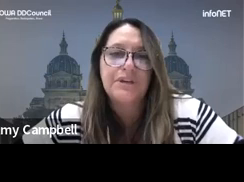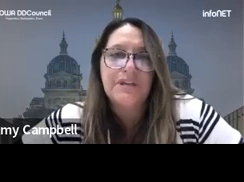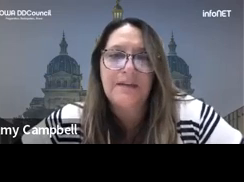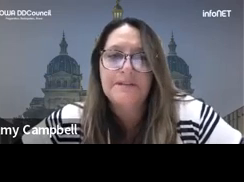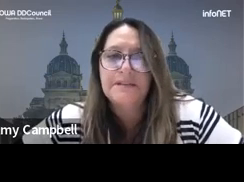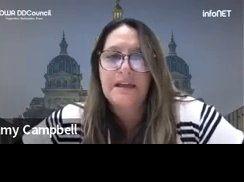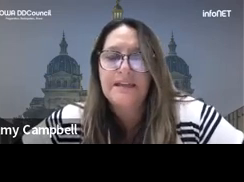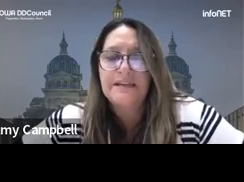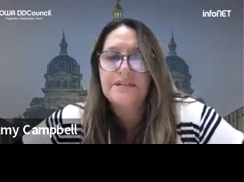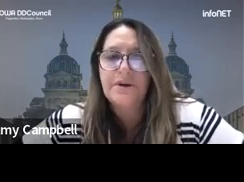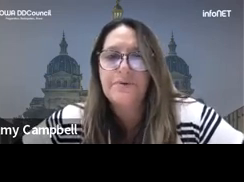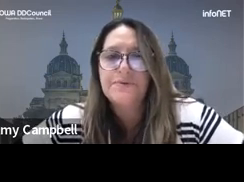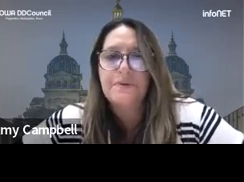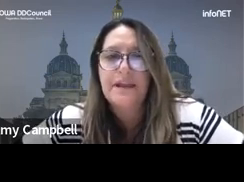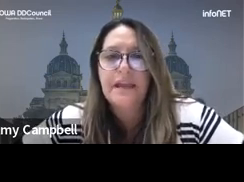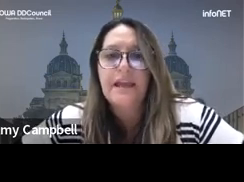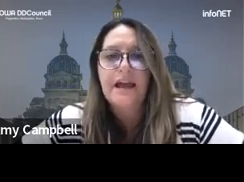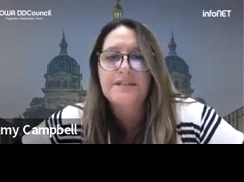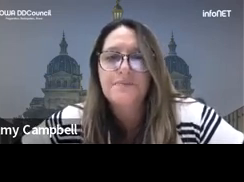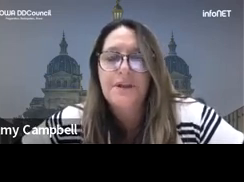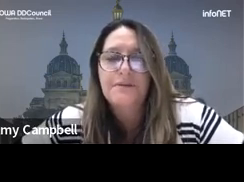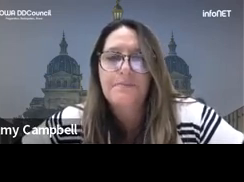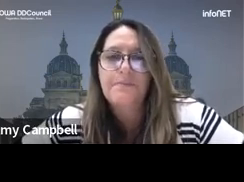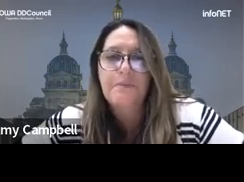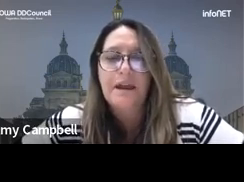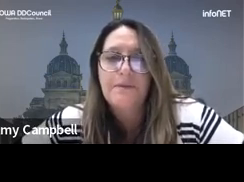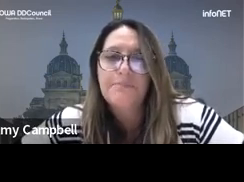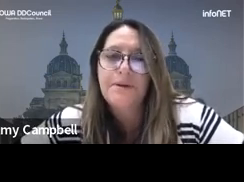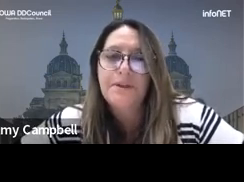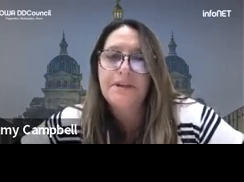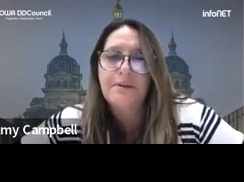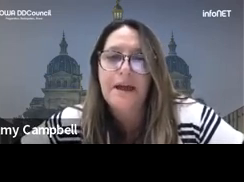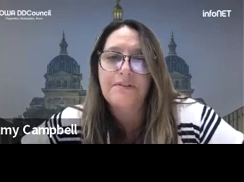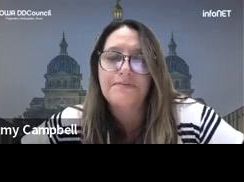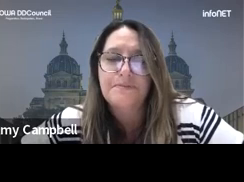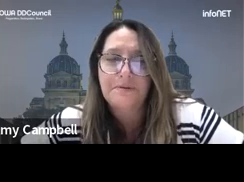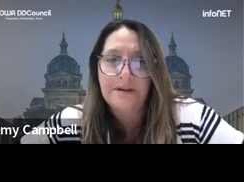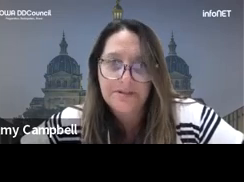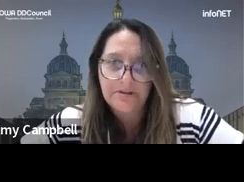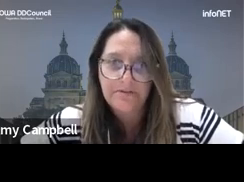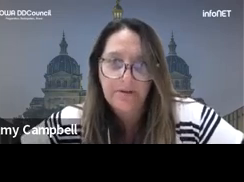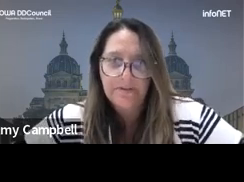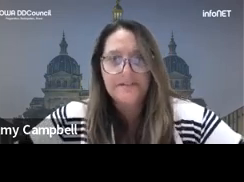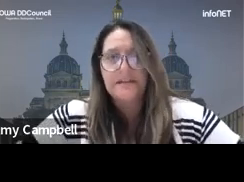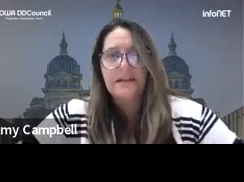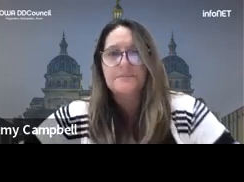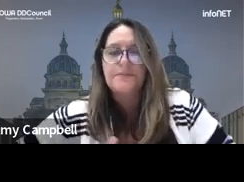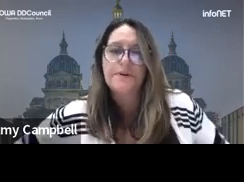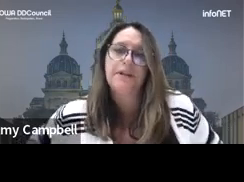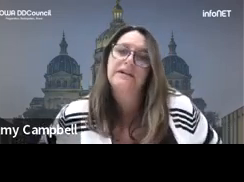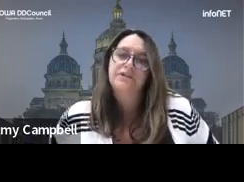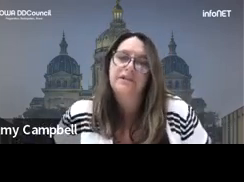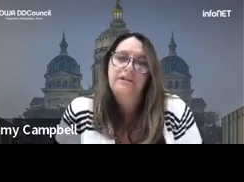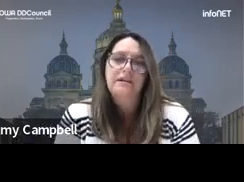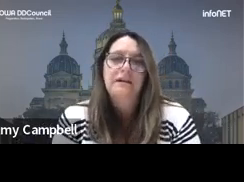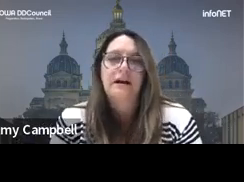So it's a good time to kind of get to know who's running. I just wanted to remind people that you have to be registered to vote 15 days before